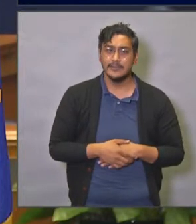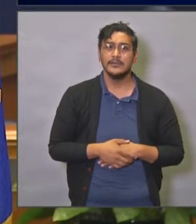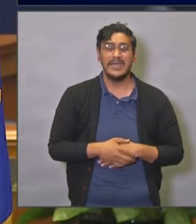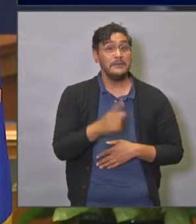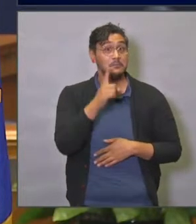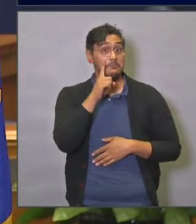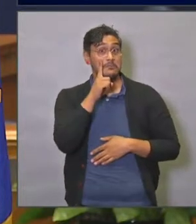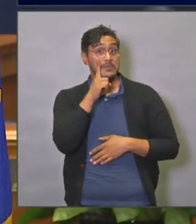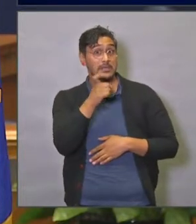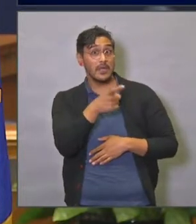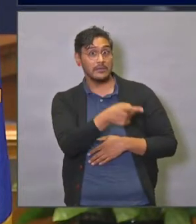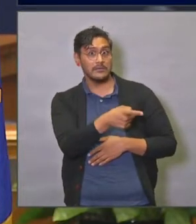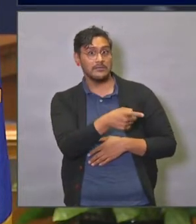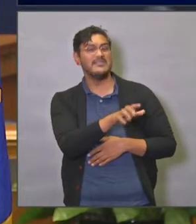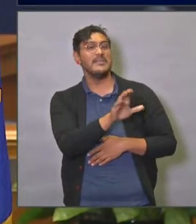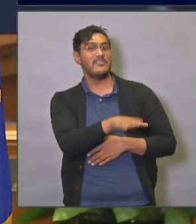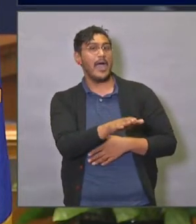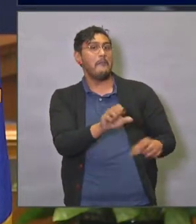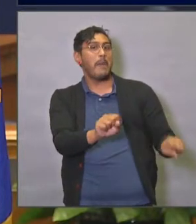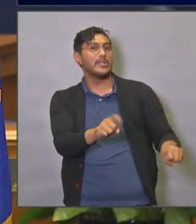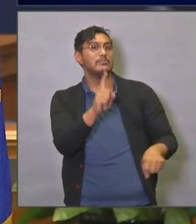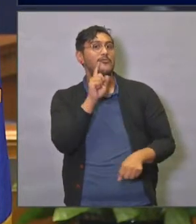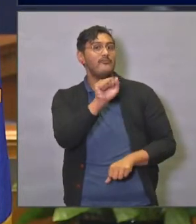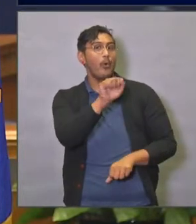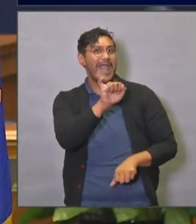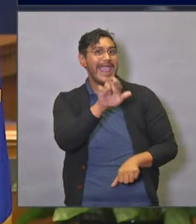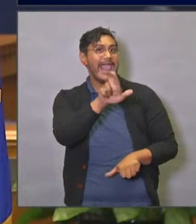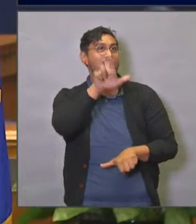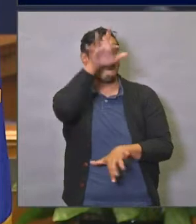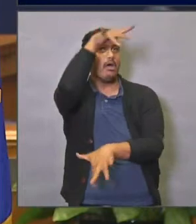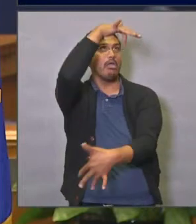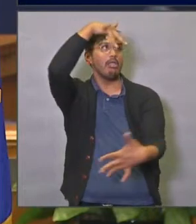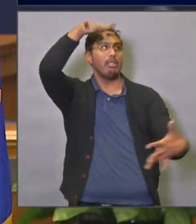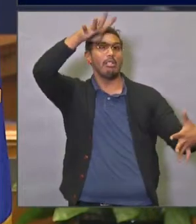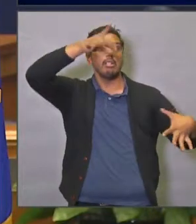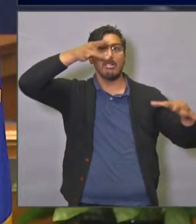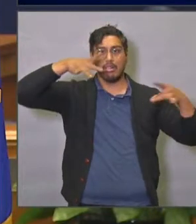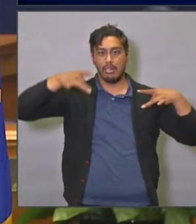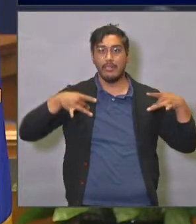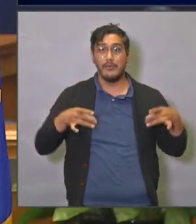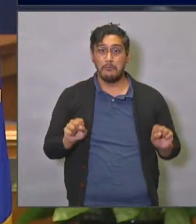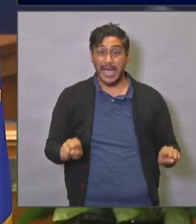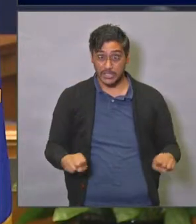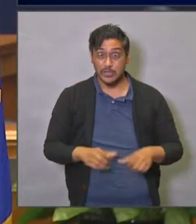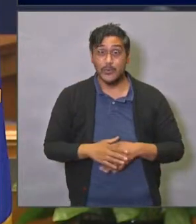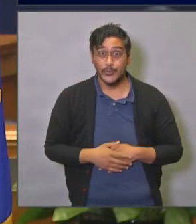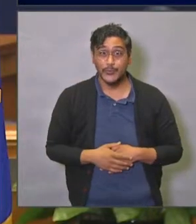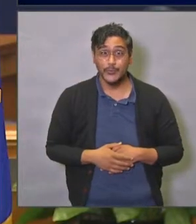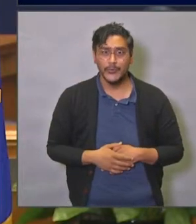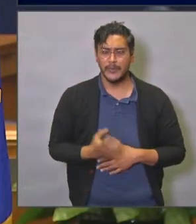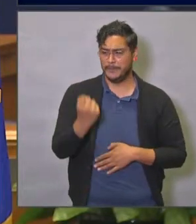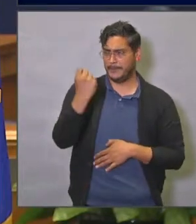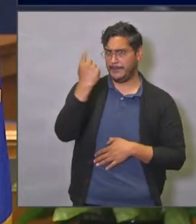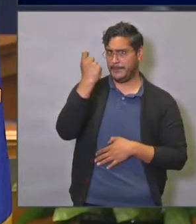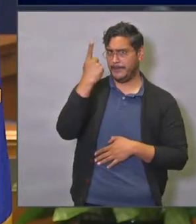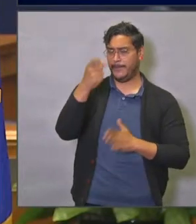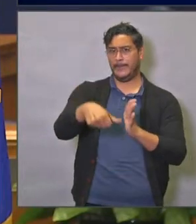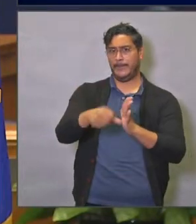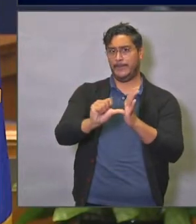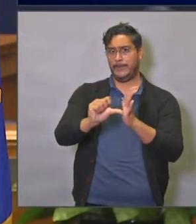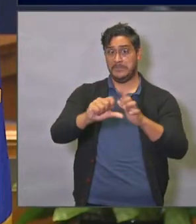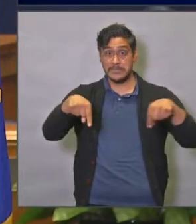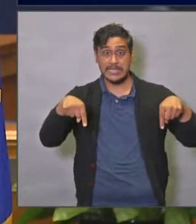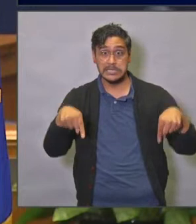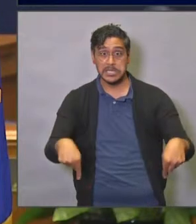there's a possibility of aerosolized transmission. I want to note that both in this county and across the state, one of the reasons why we've